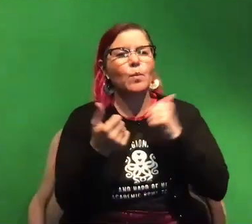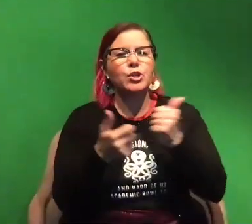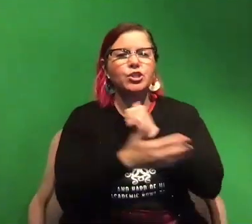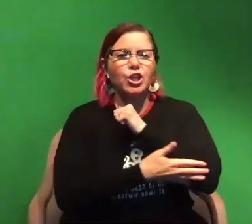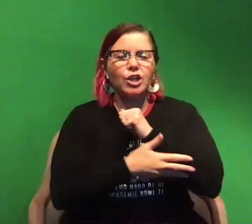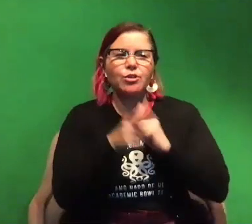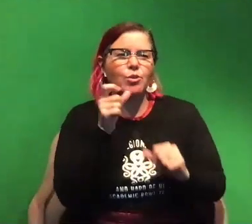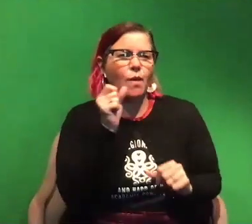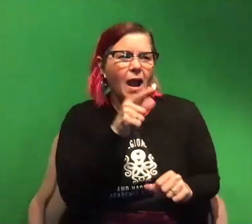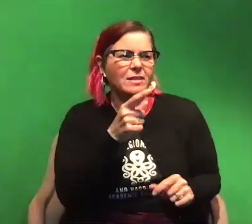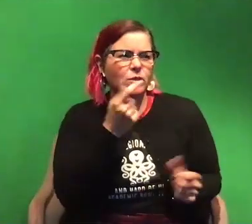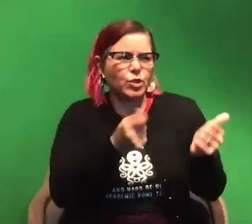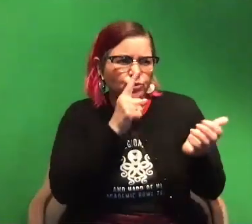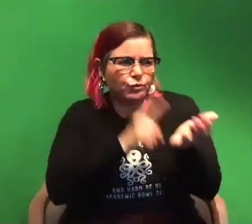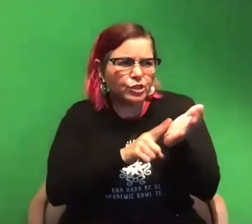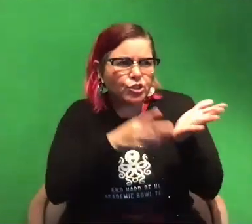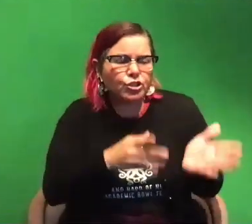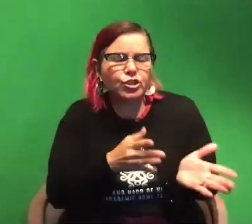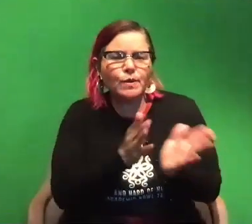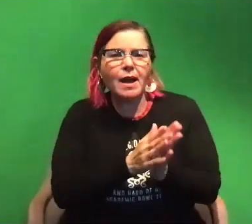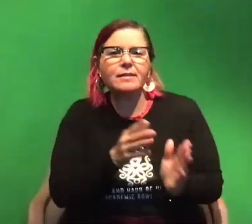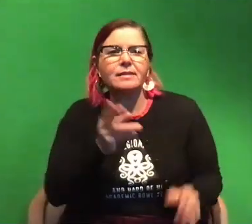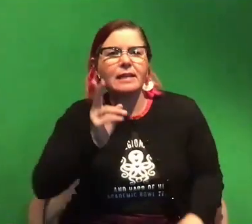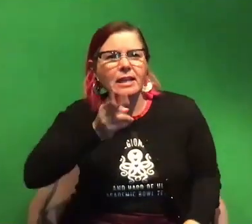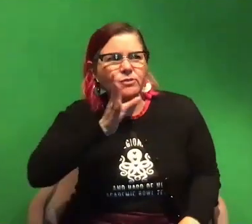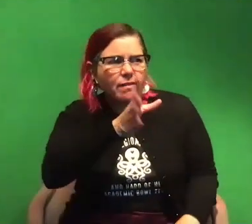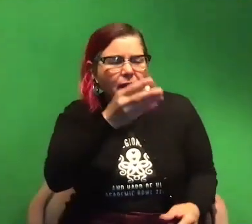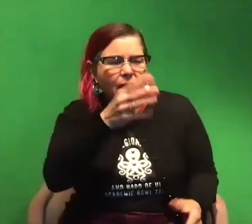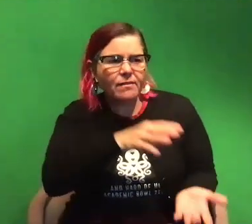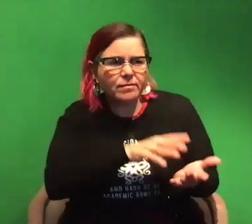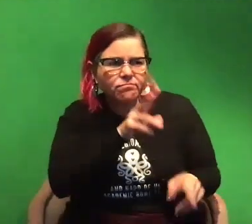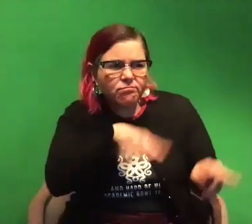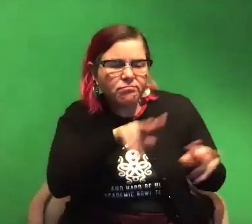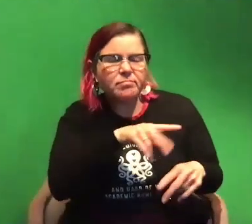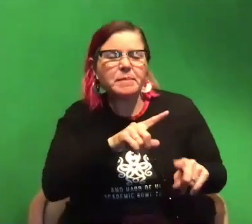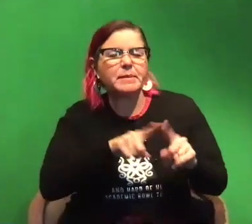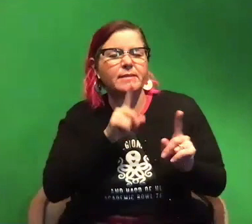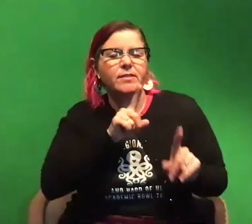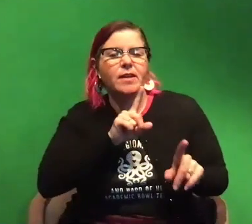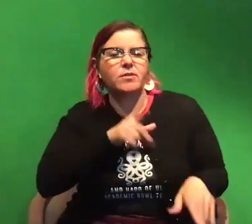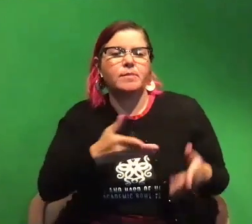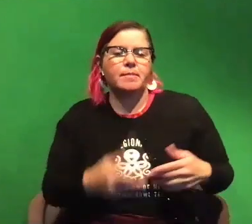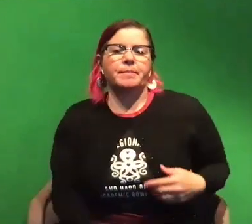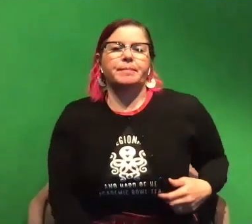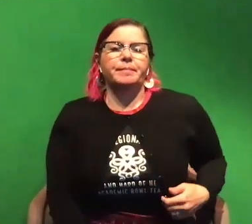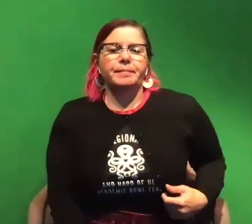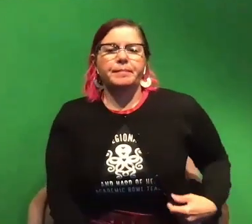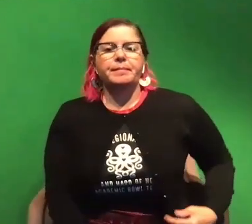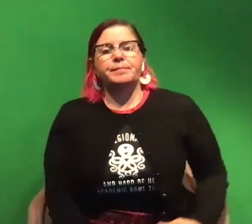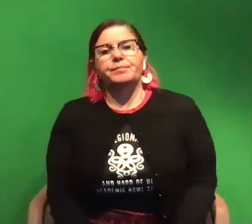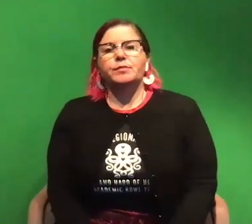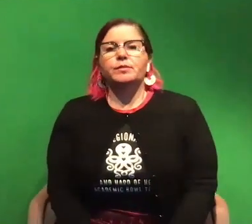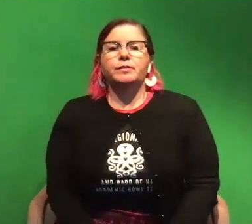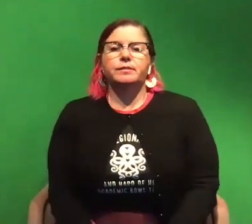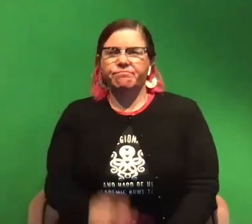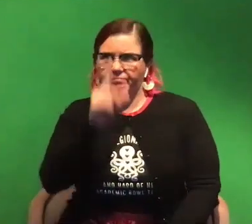ask and what research you ask and what, you know, history they've had with these various species, you might get different answers. But those are the ones that